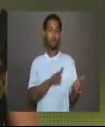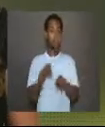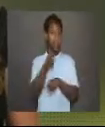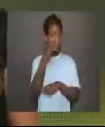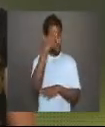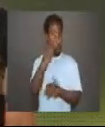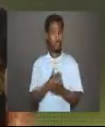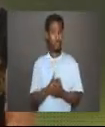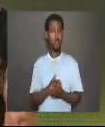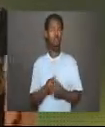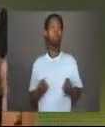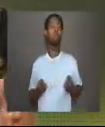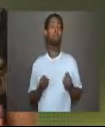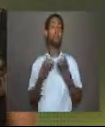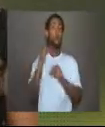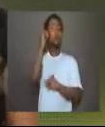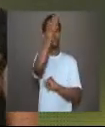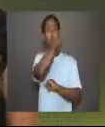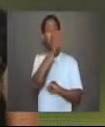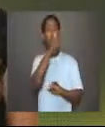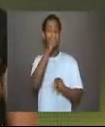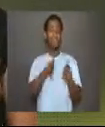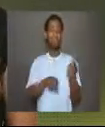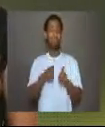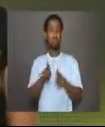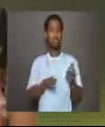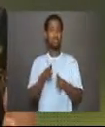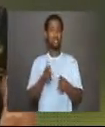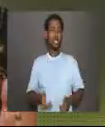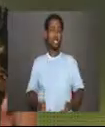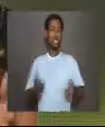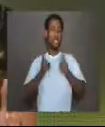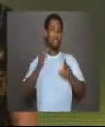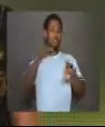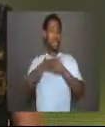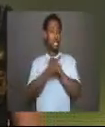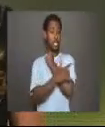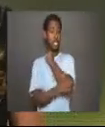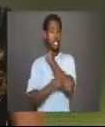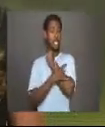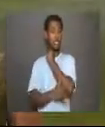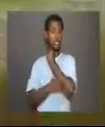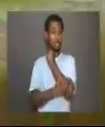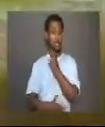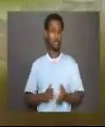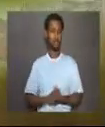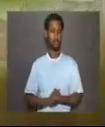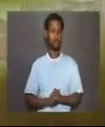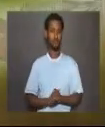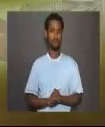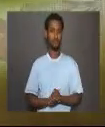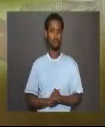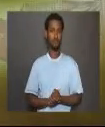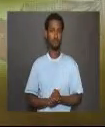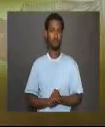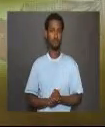know, the majority of Ethiopia's people live in the countryside.